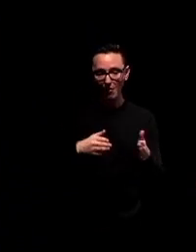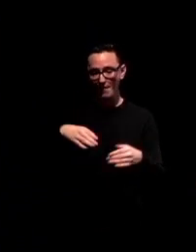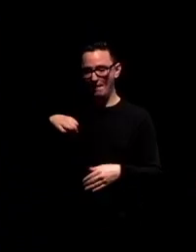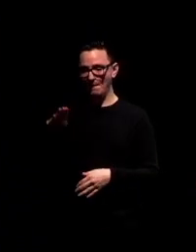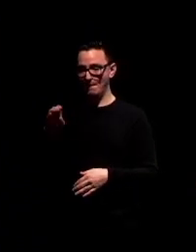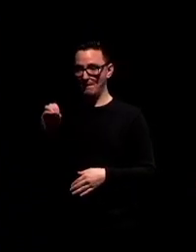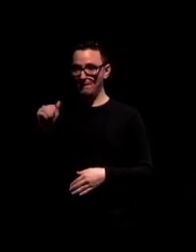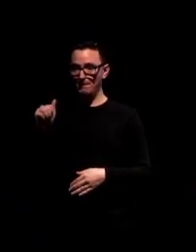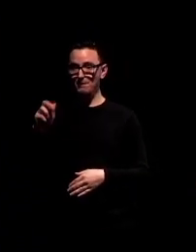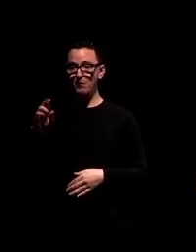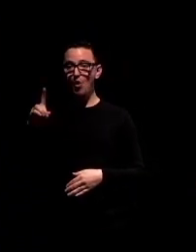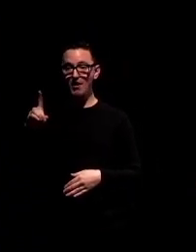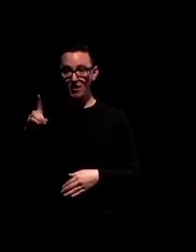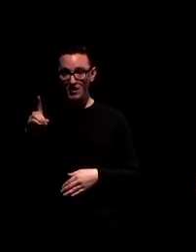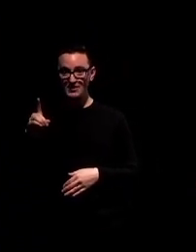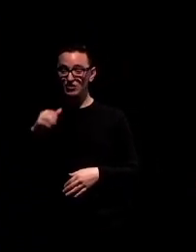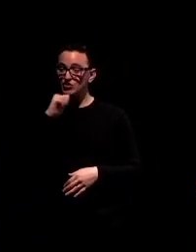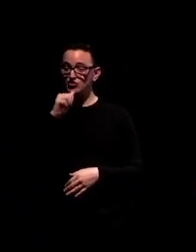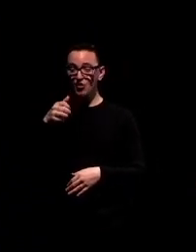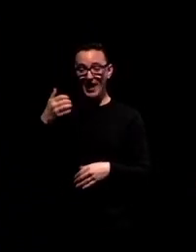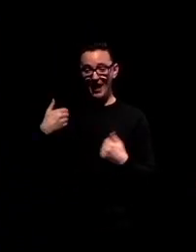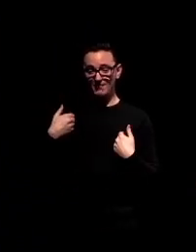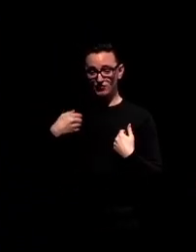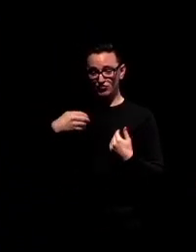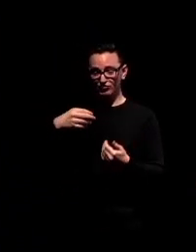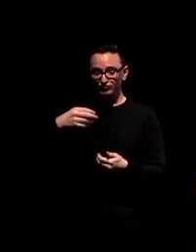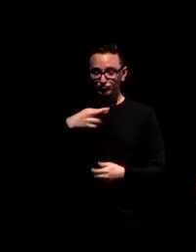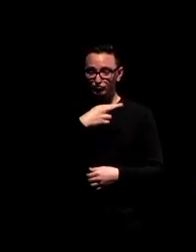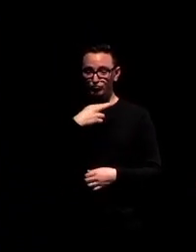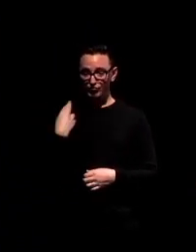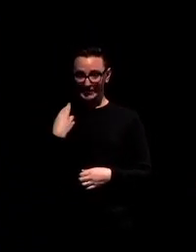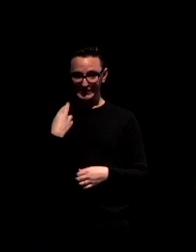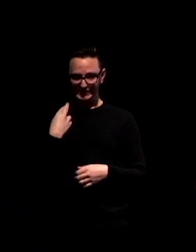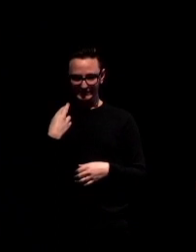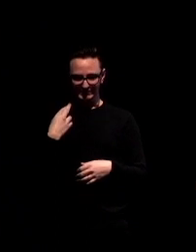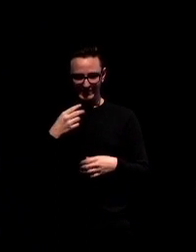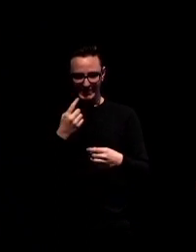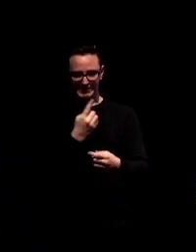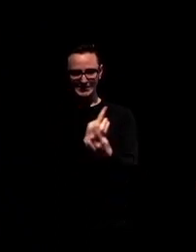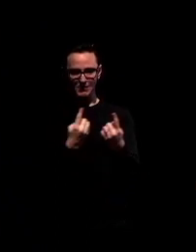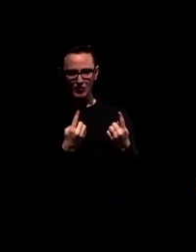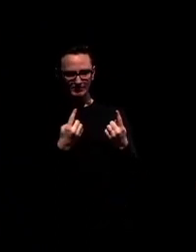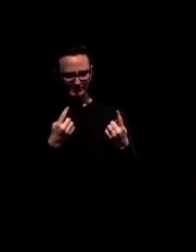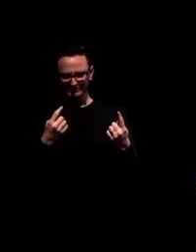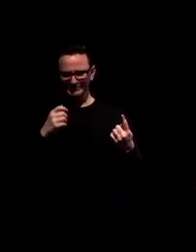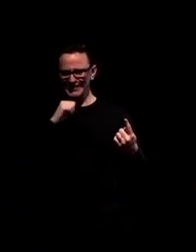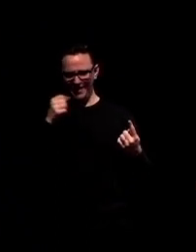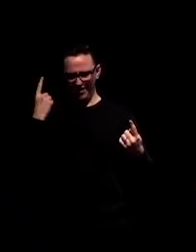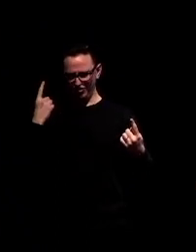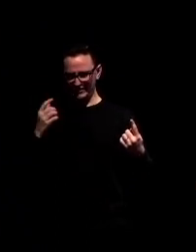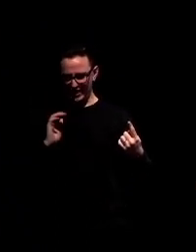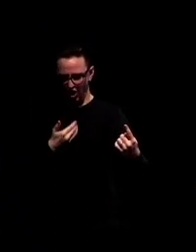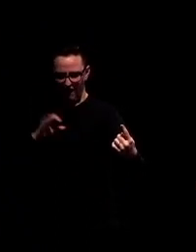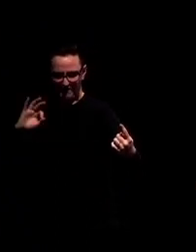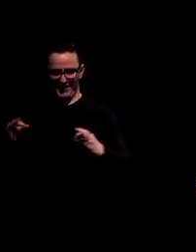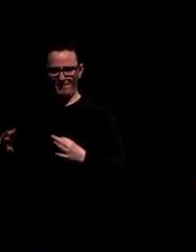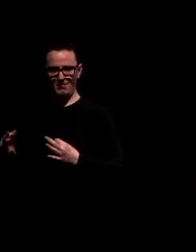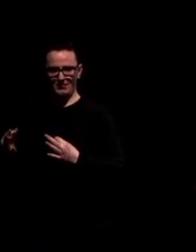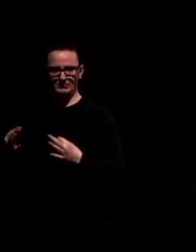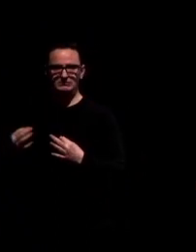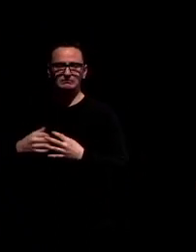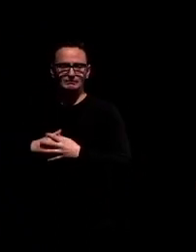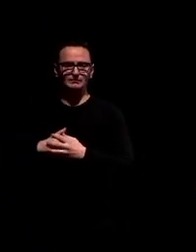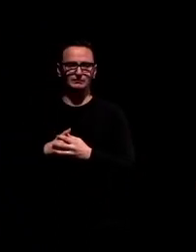through that door. You don't have to risk someone misinterpreting what's going on in your family. We want to increase money for